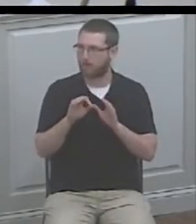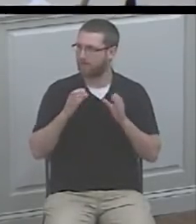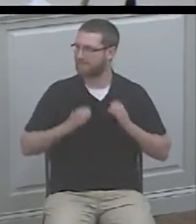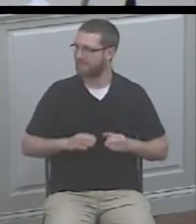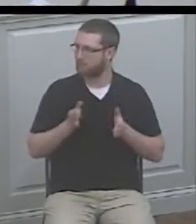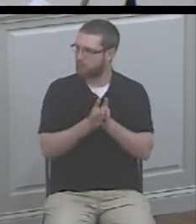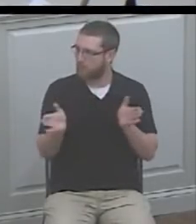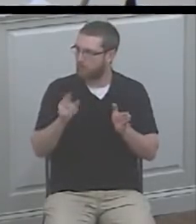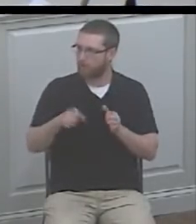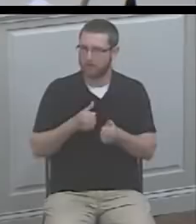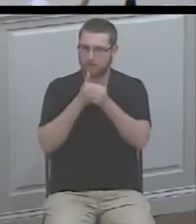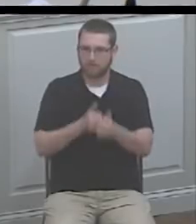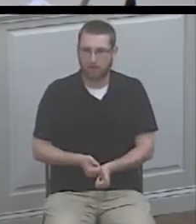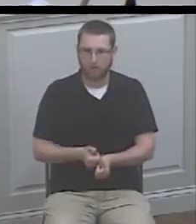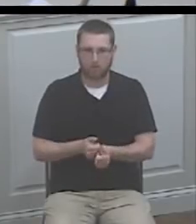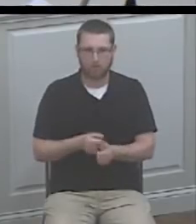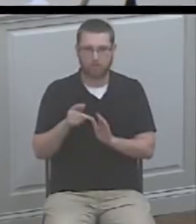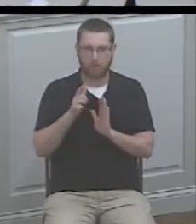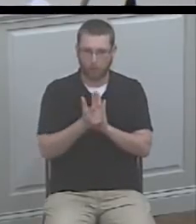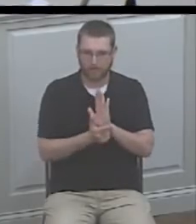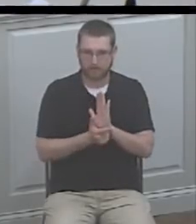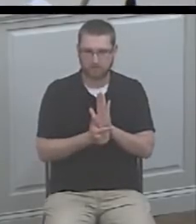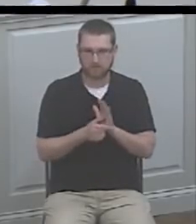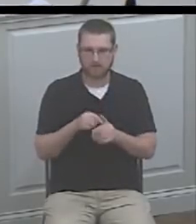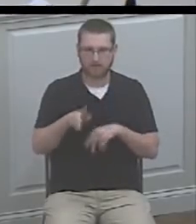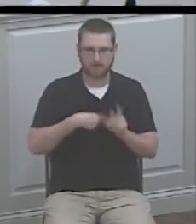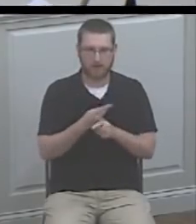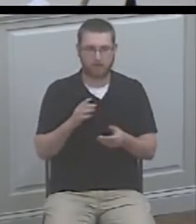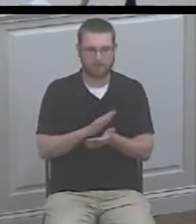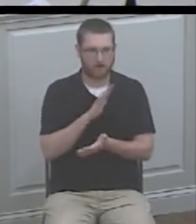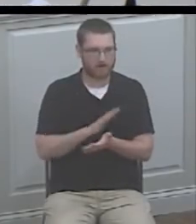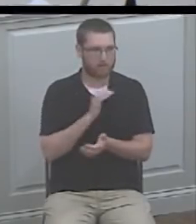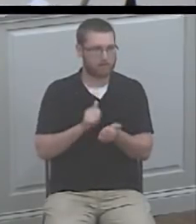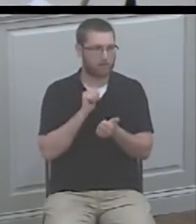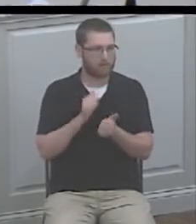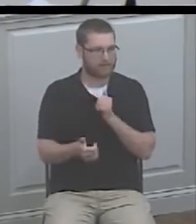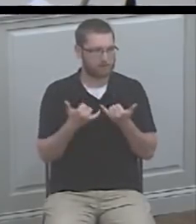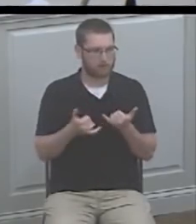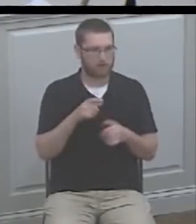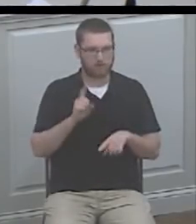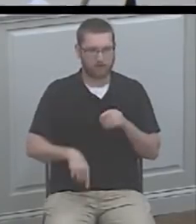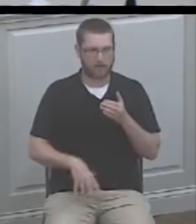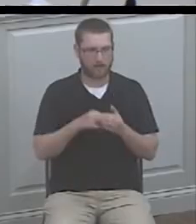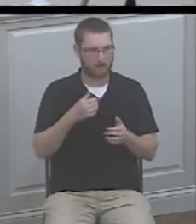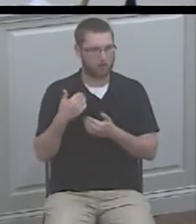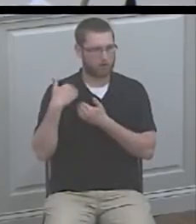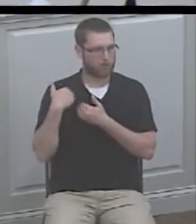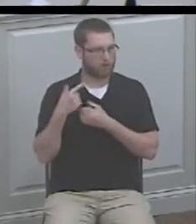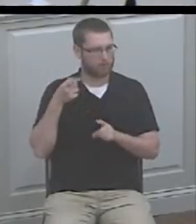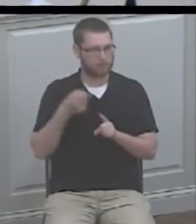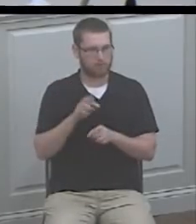That has to be done by ordinance. So by its very type of document that you're passing, it cannot add a requirement to